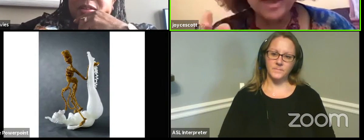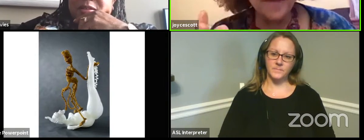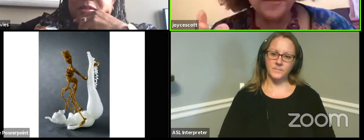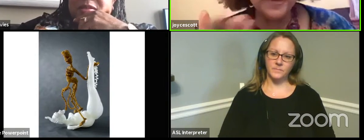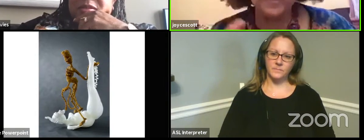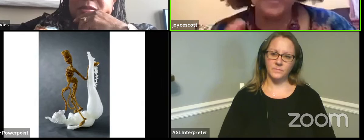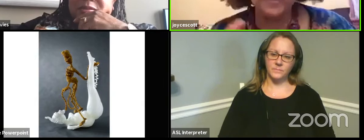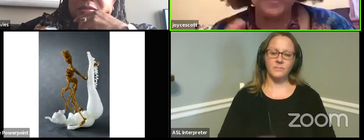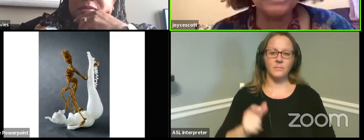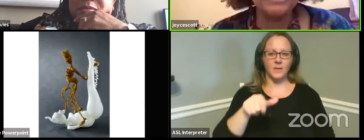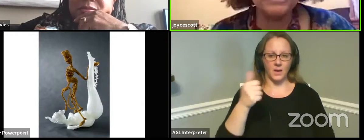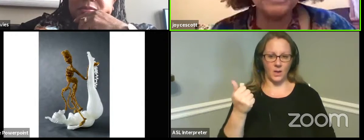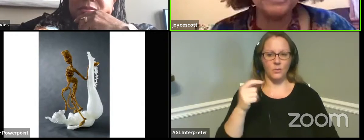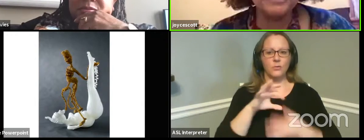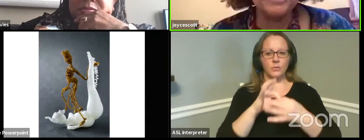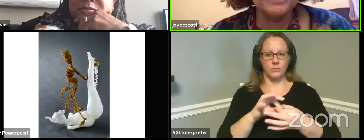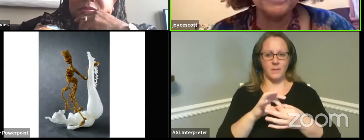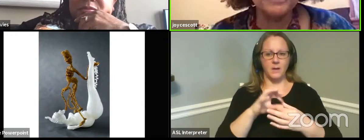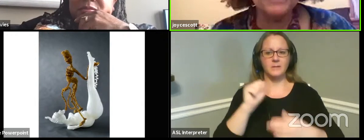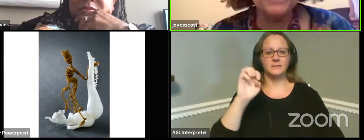It's another piece on sex.